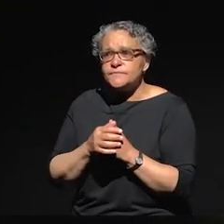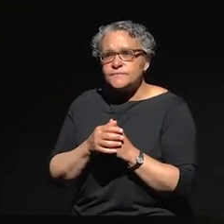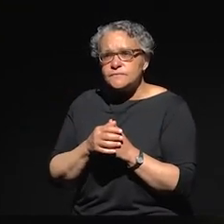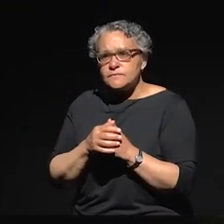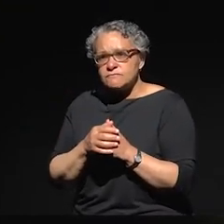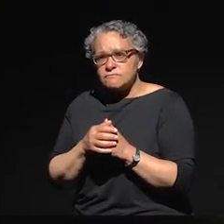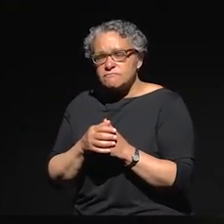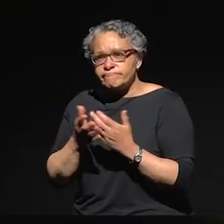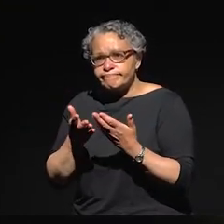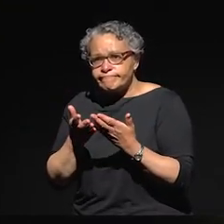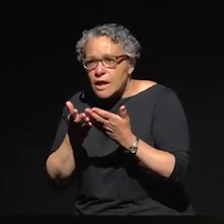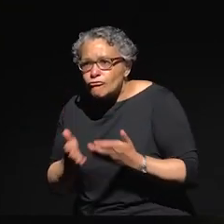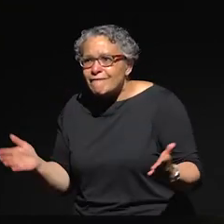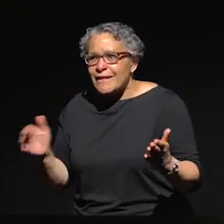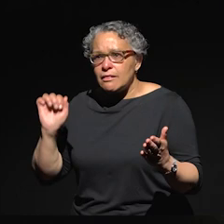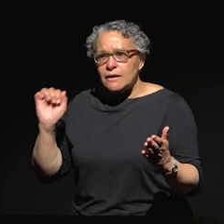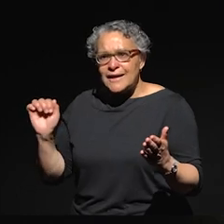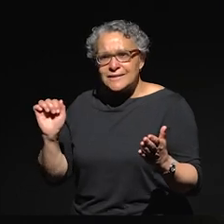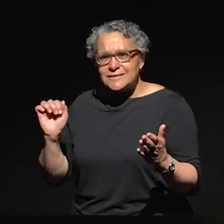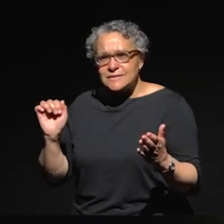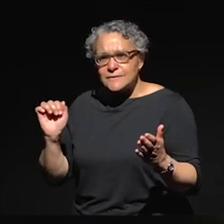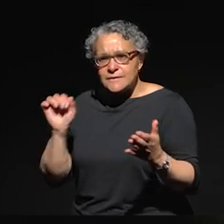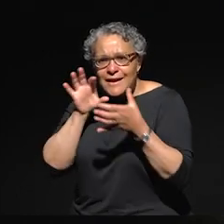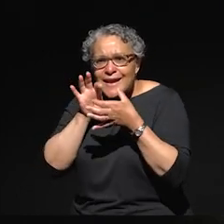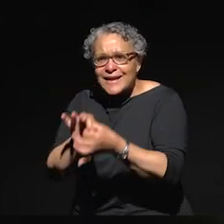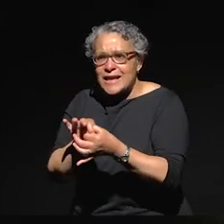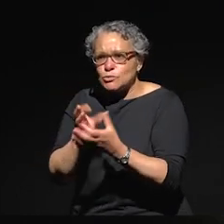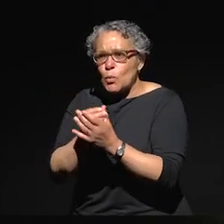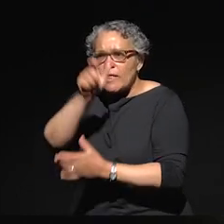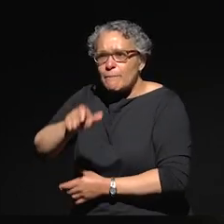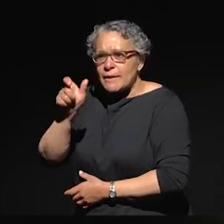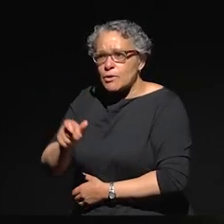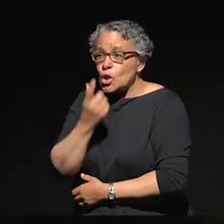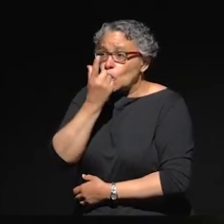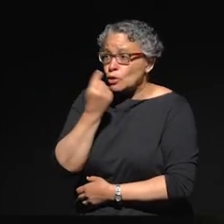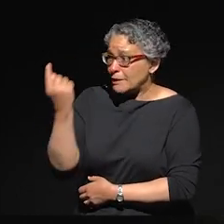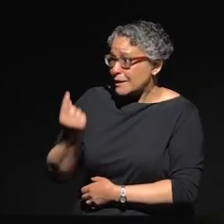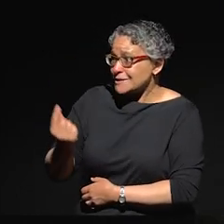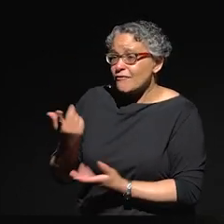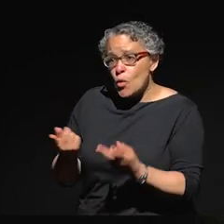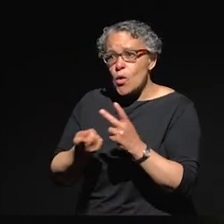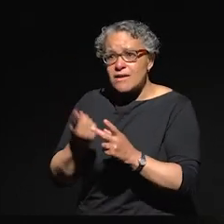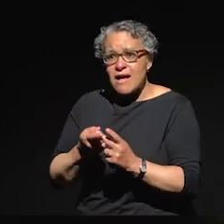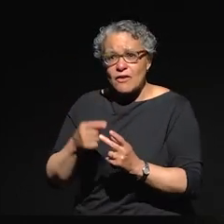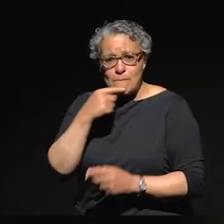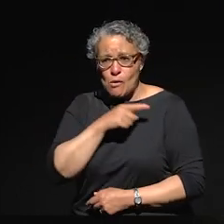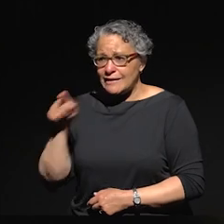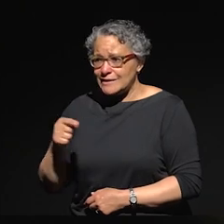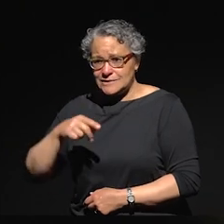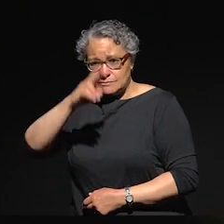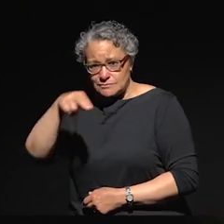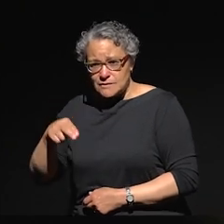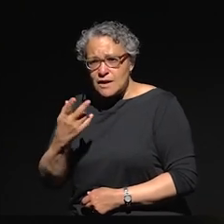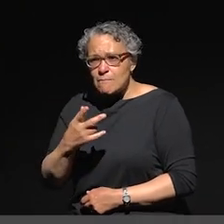reveals his level of engagement with people, whether this is himself or, as I think, some other boy. There is an intimacy here,